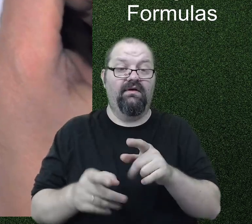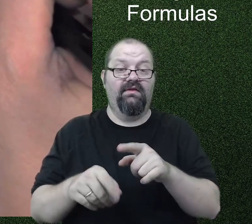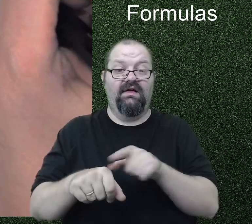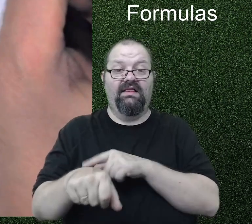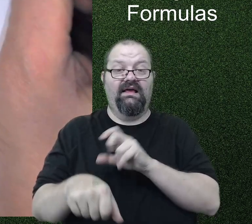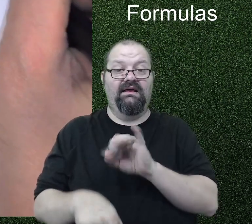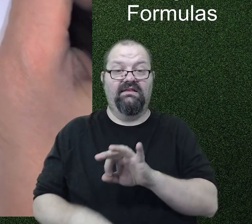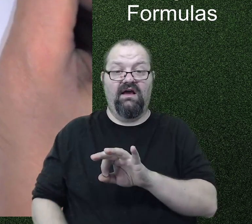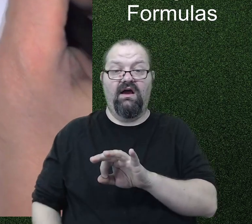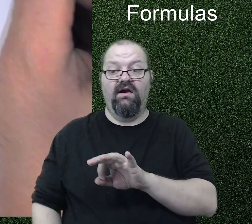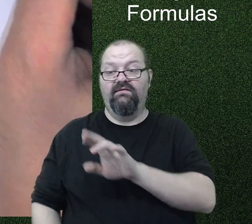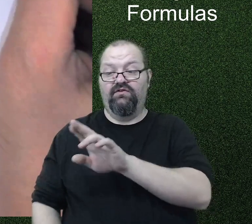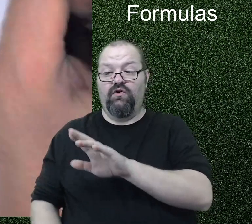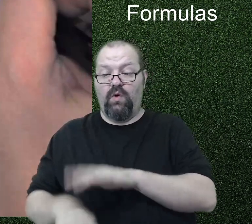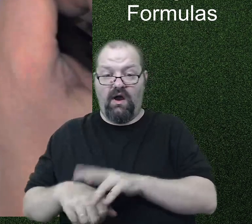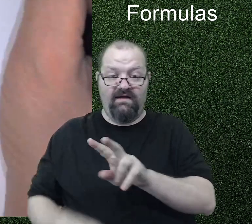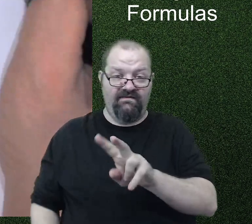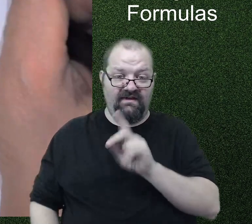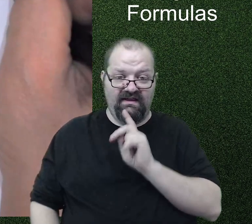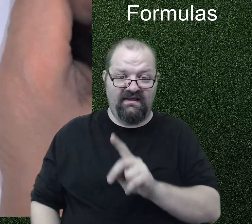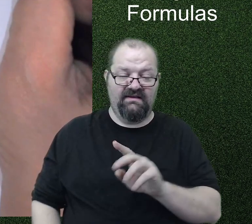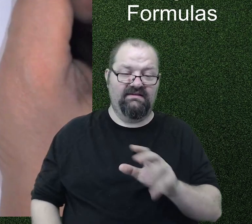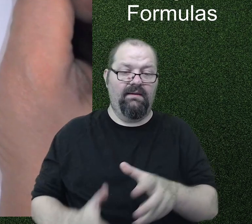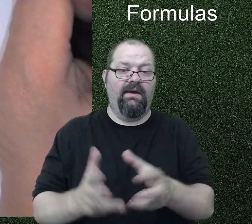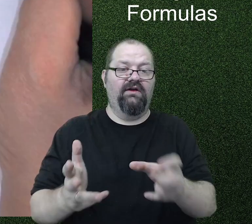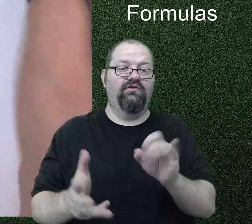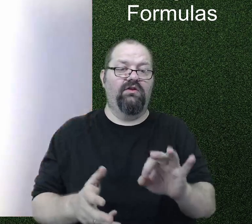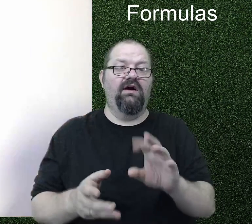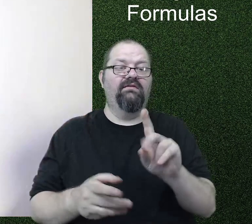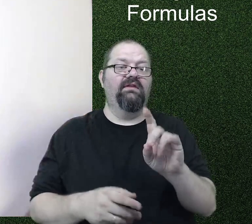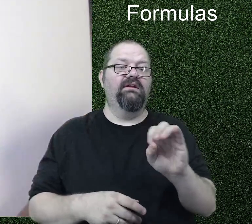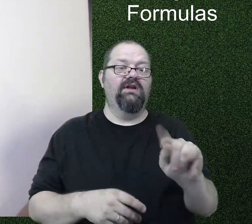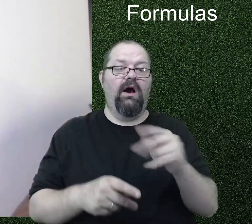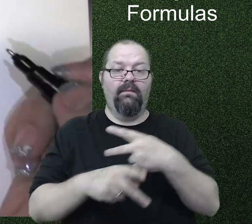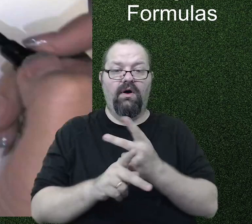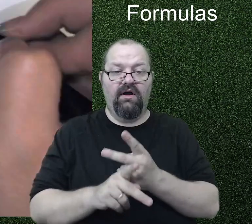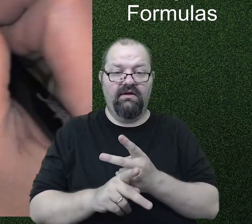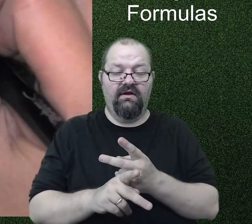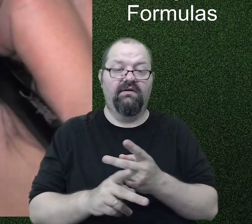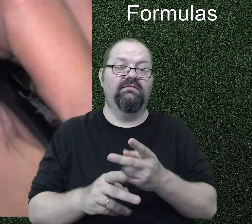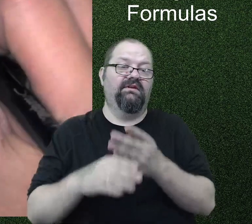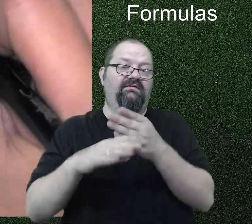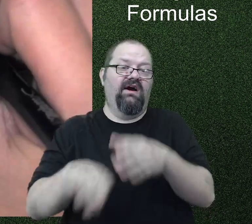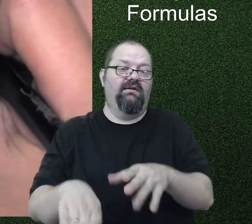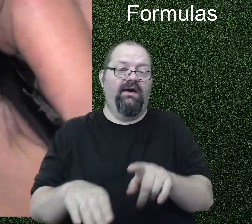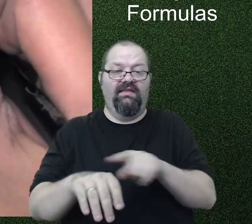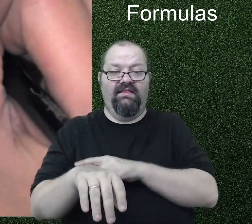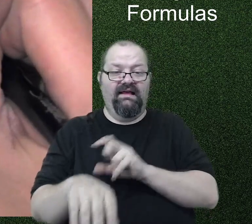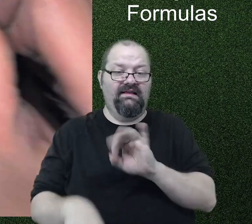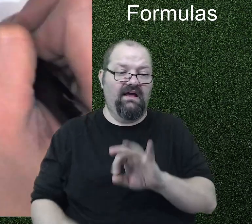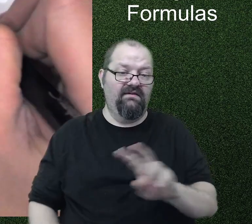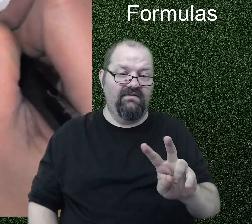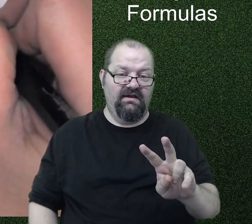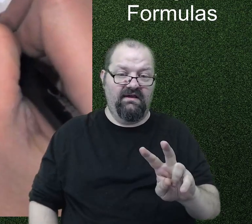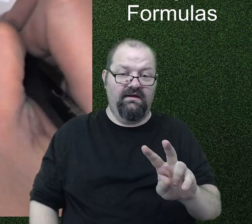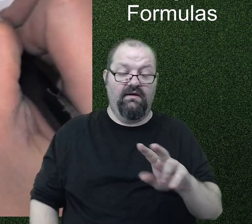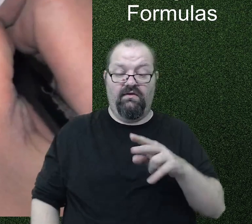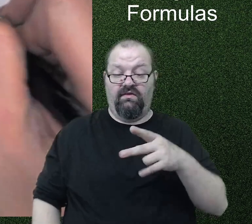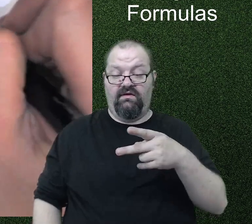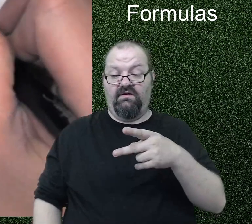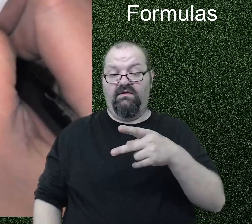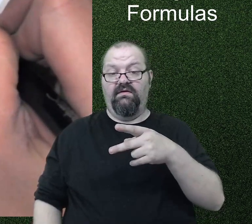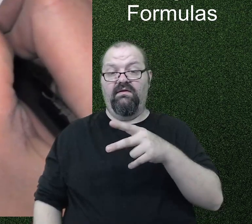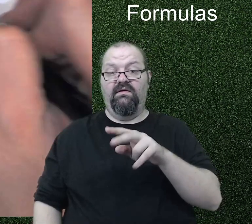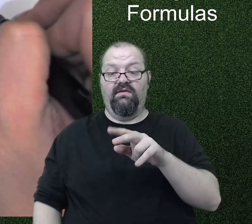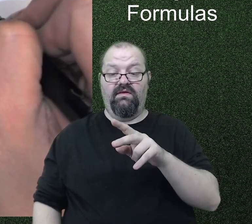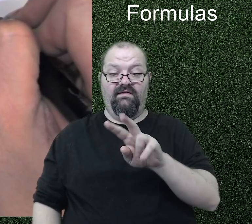onto V is the magnitude of the dot product divided by the length of V. The vector projection